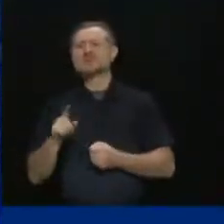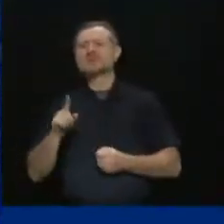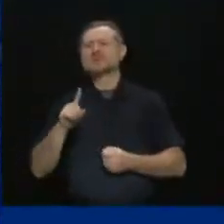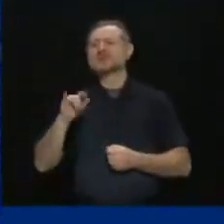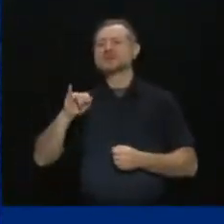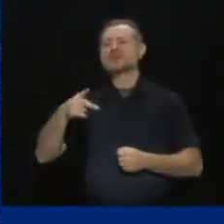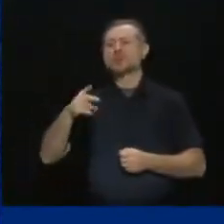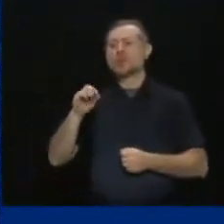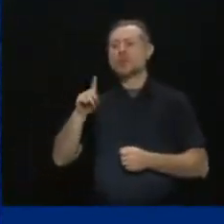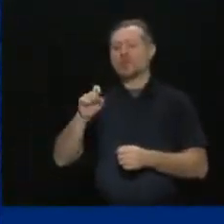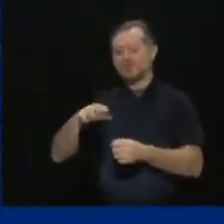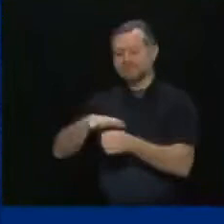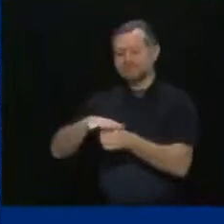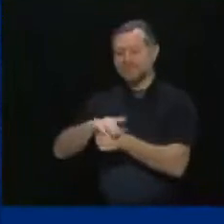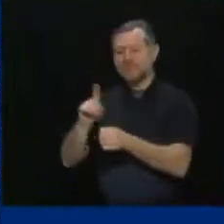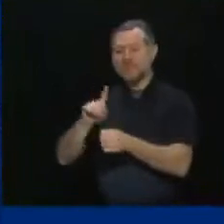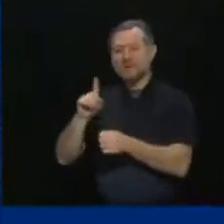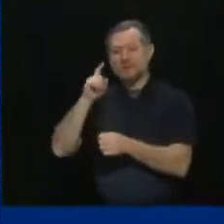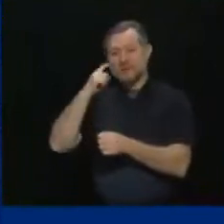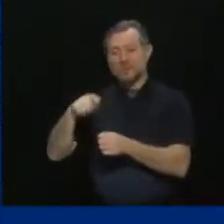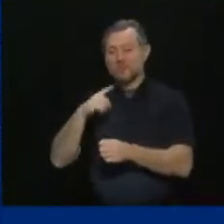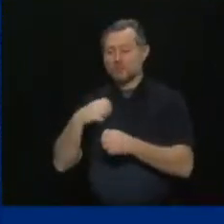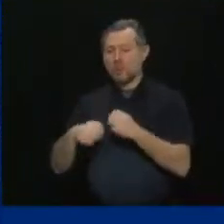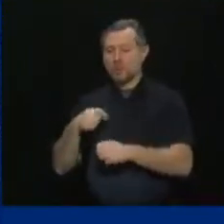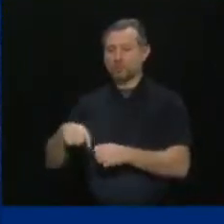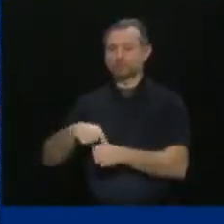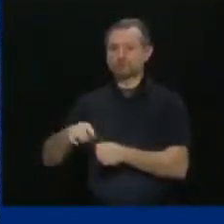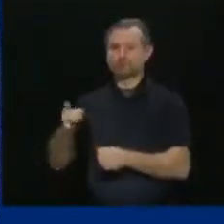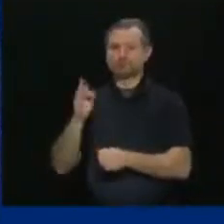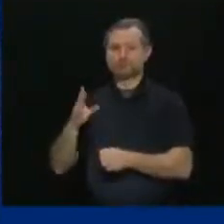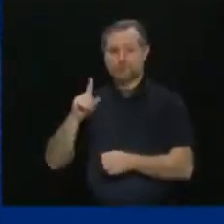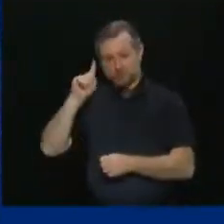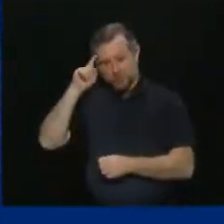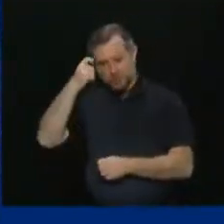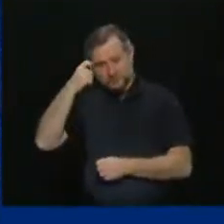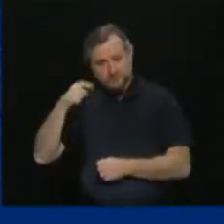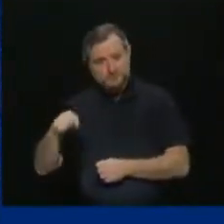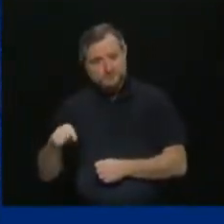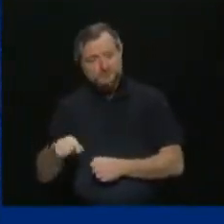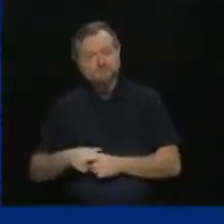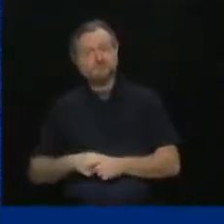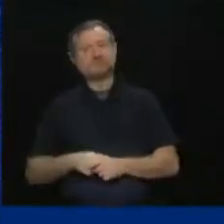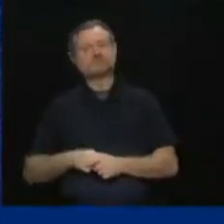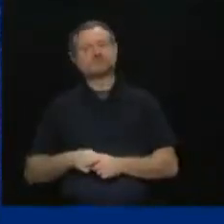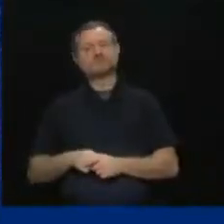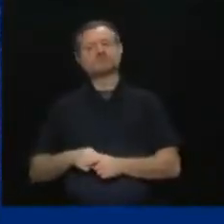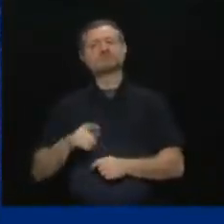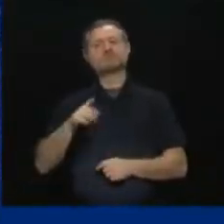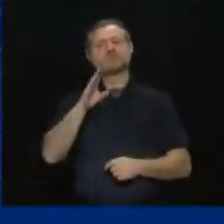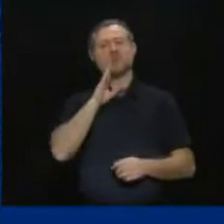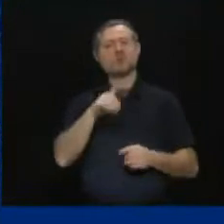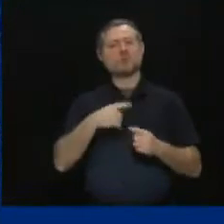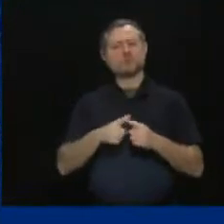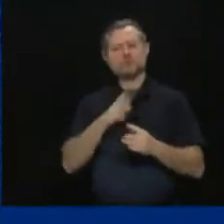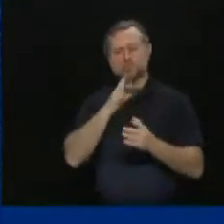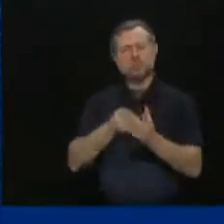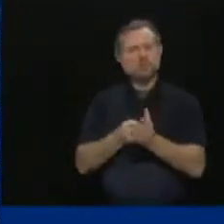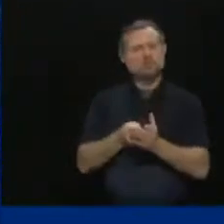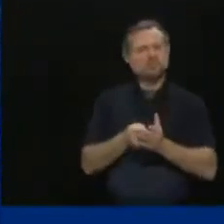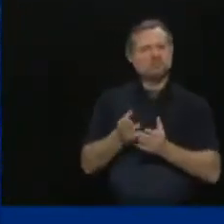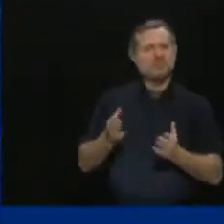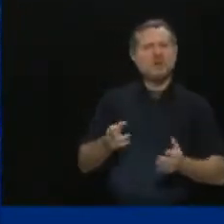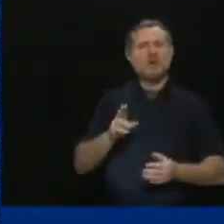from, if we're going to speak a moment of truth, where I was from, 10466 Uptown, the Bronx, New